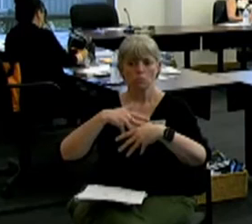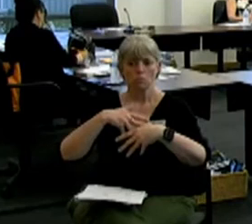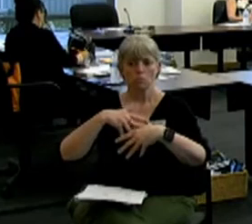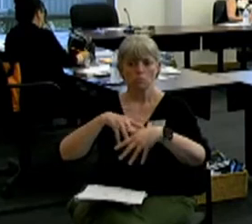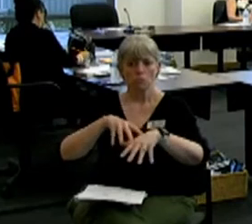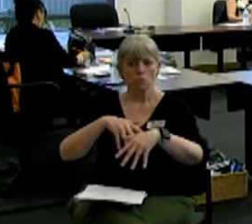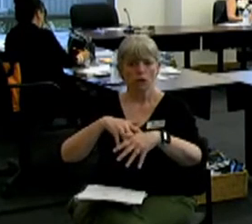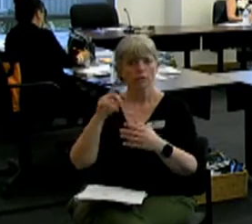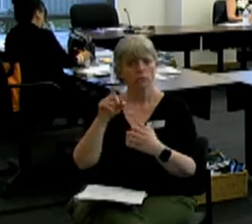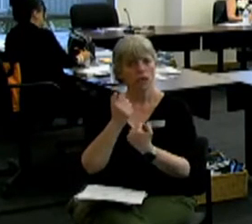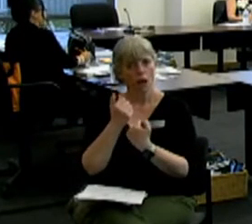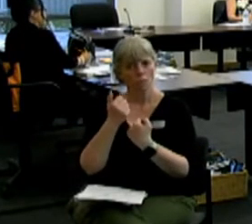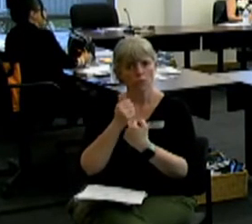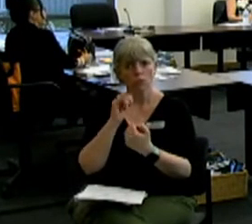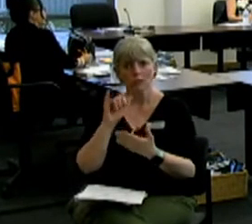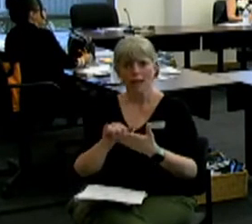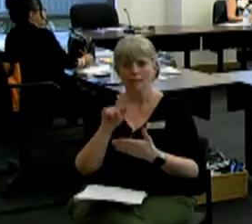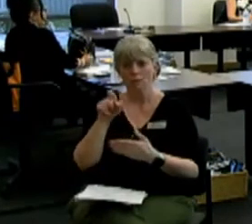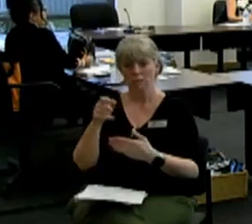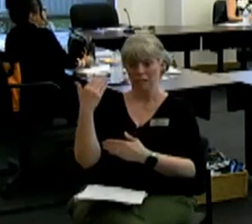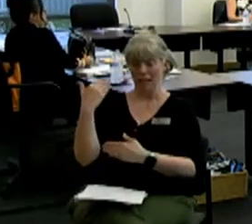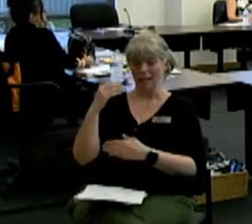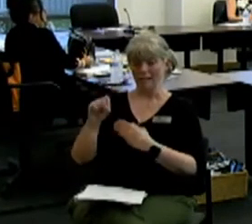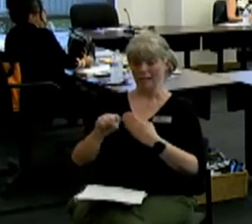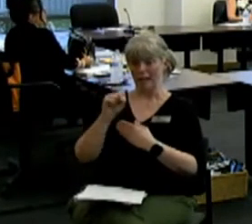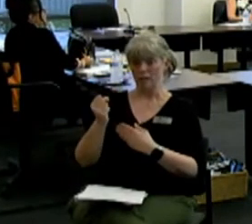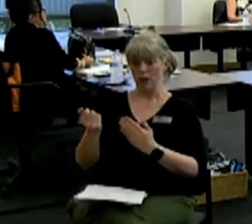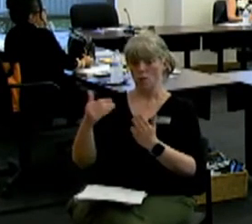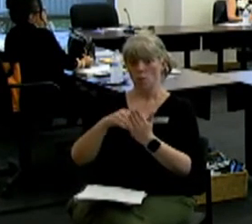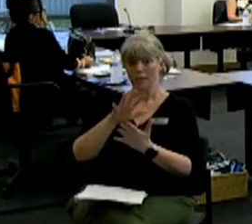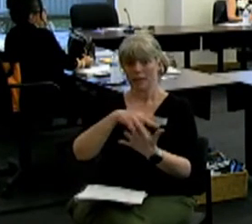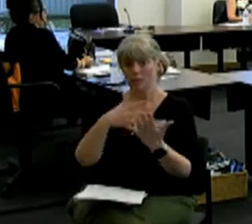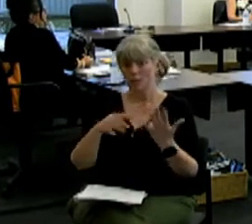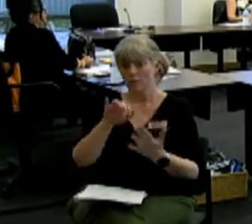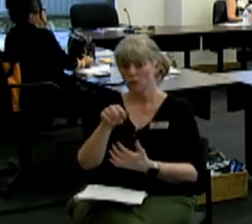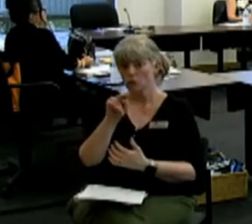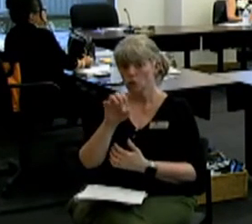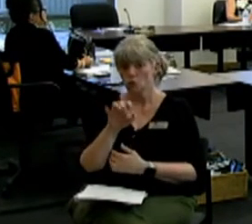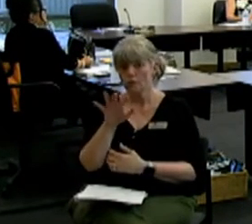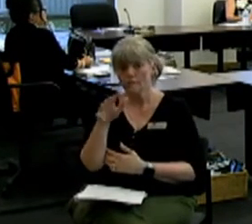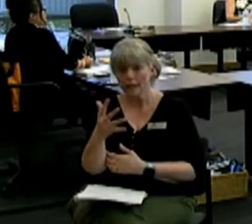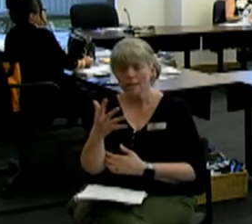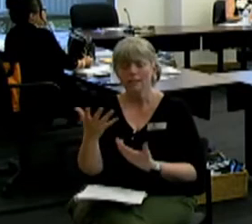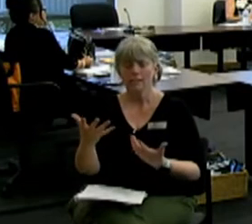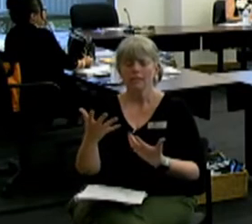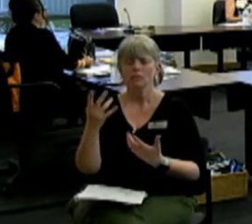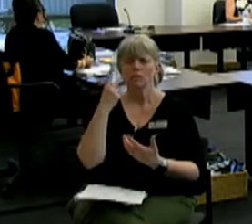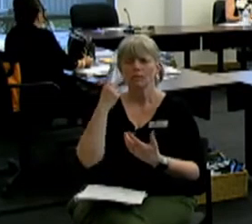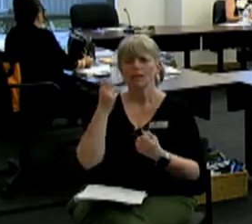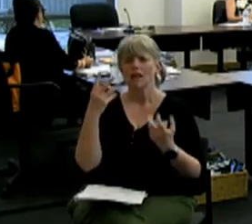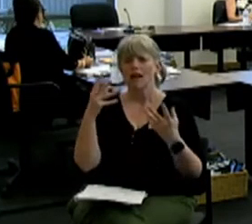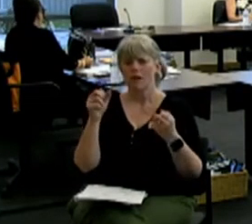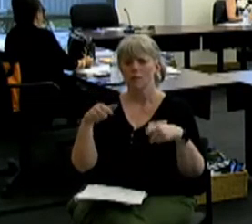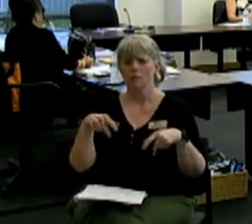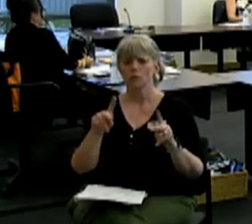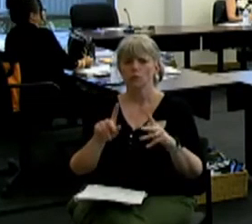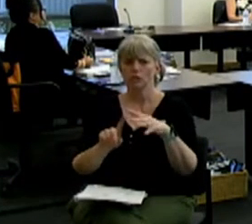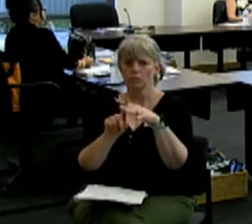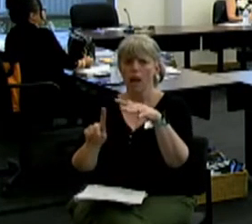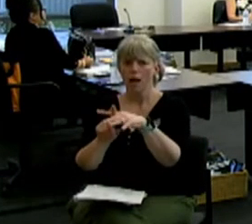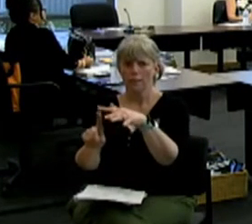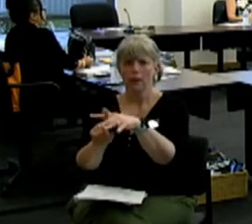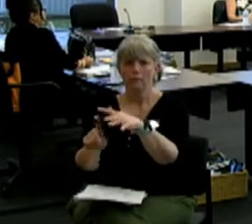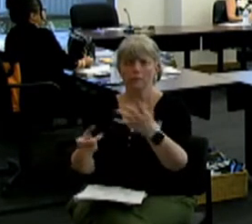out with that. That was also supposed to be last Saturday, rescheduled to June 5th. So we're starting to see a lot of these opportunities pick up again. And